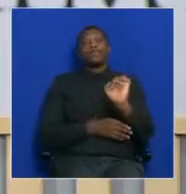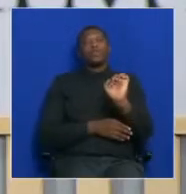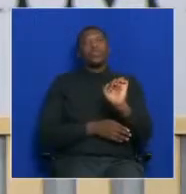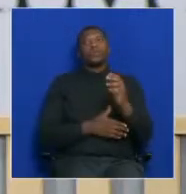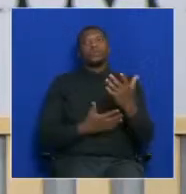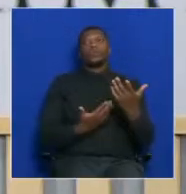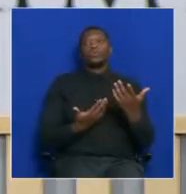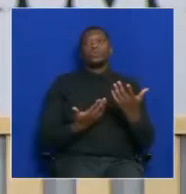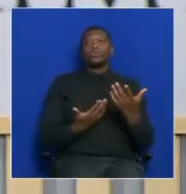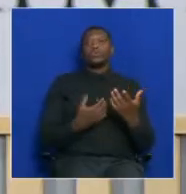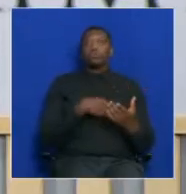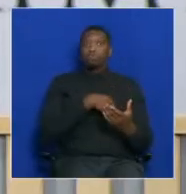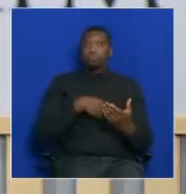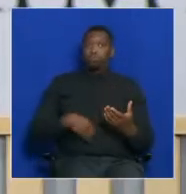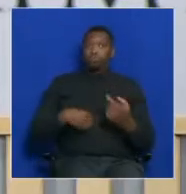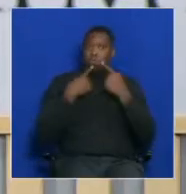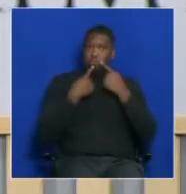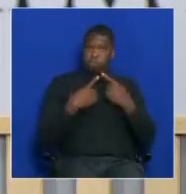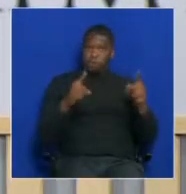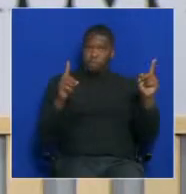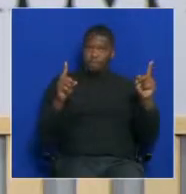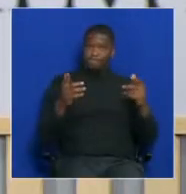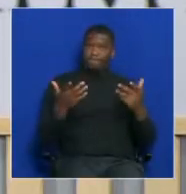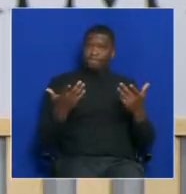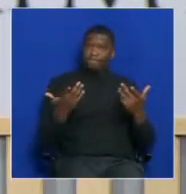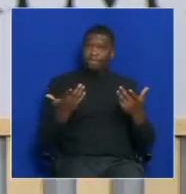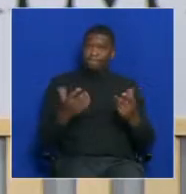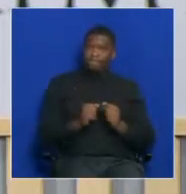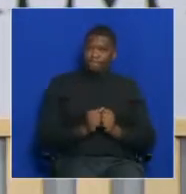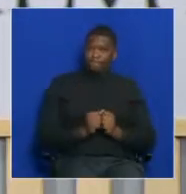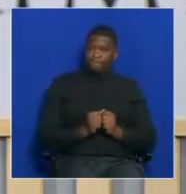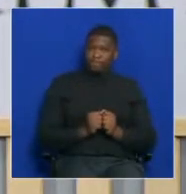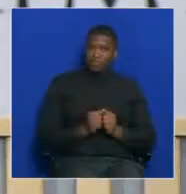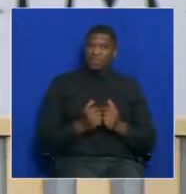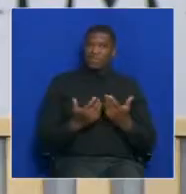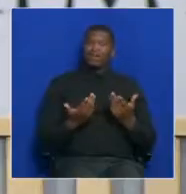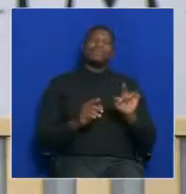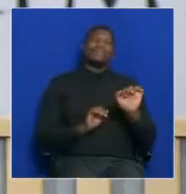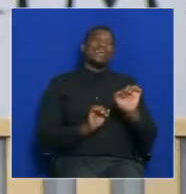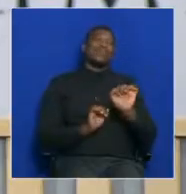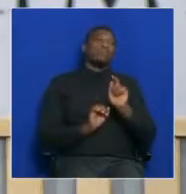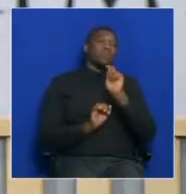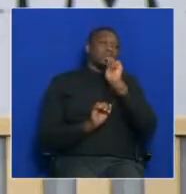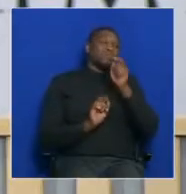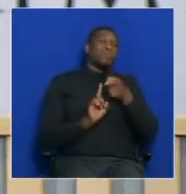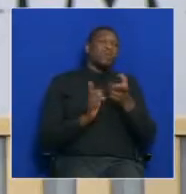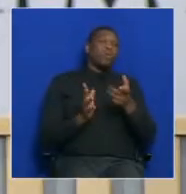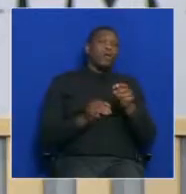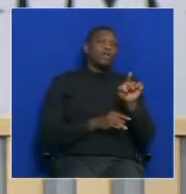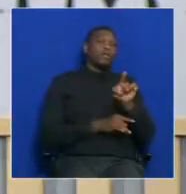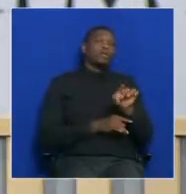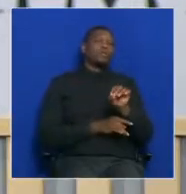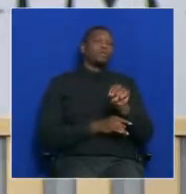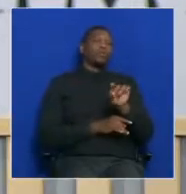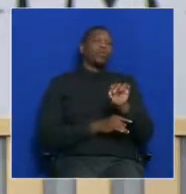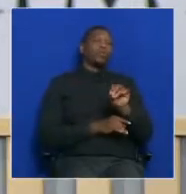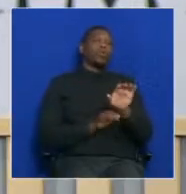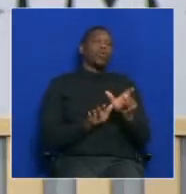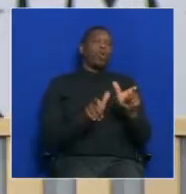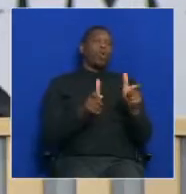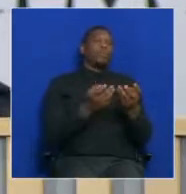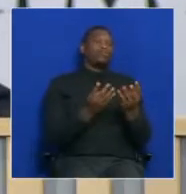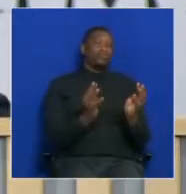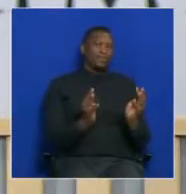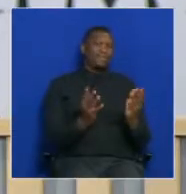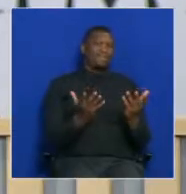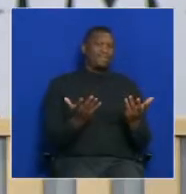presidential proclamation matters, which are mainly from the Zondo Commission, the Mpati,